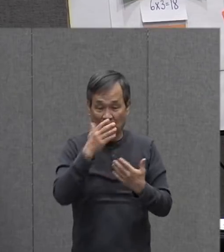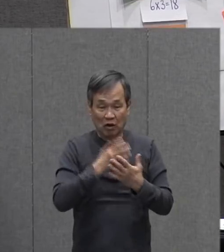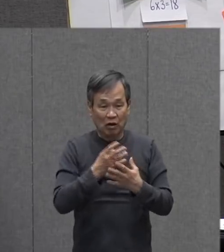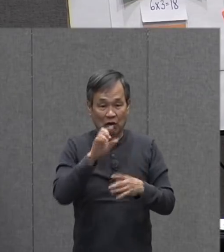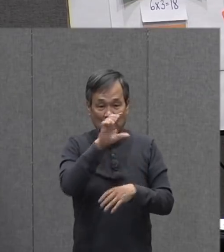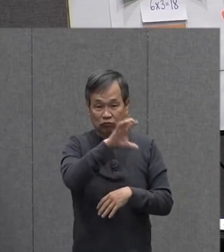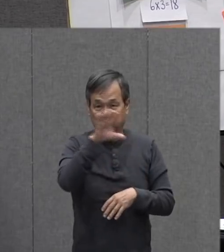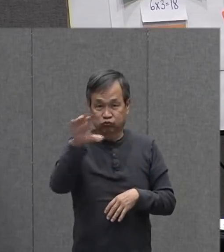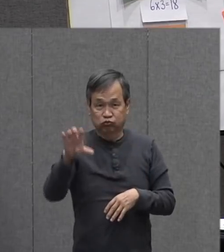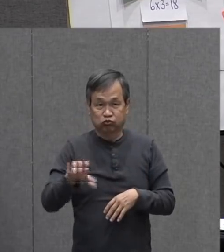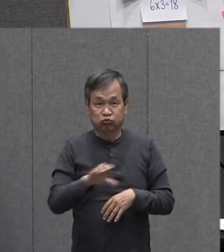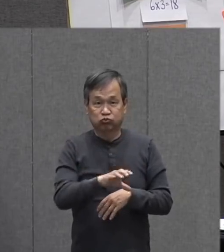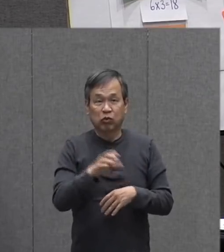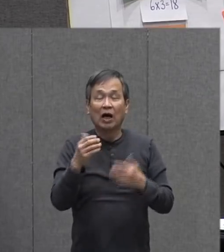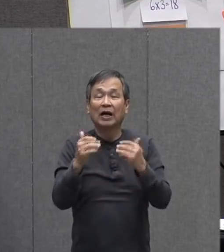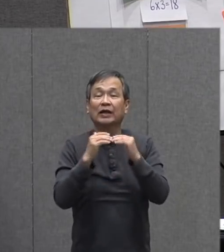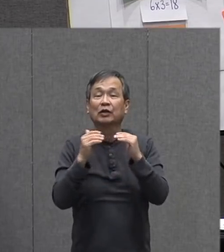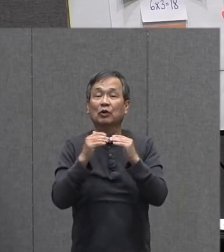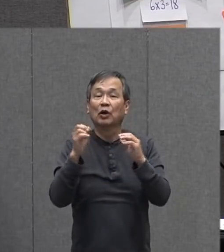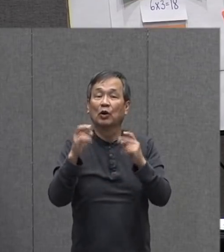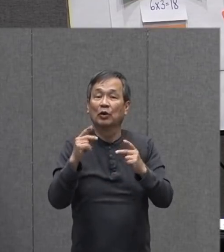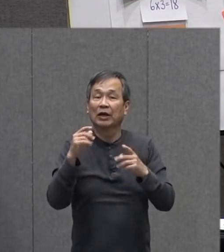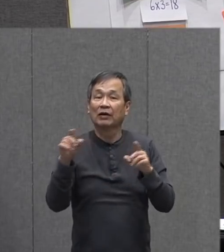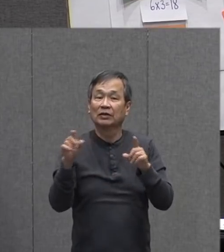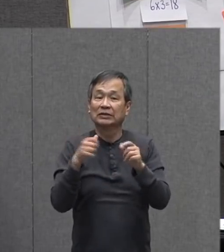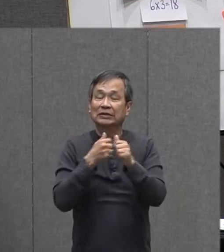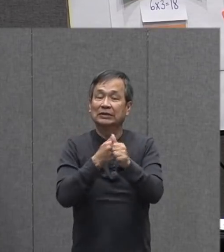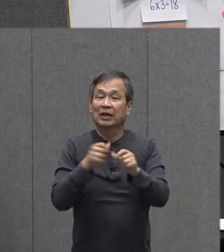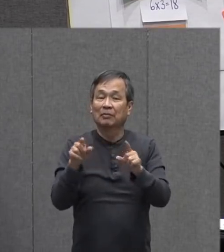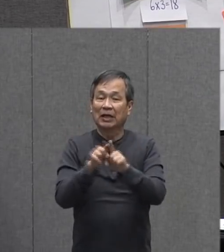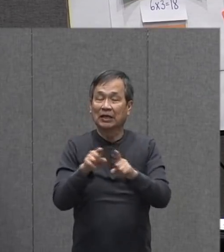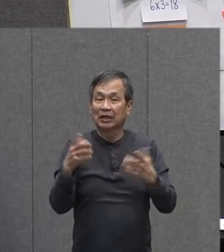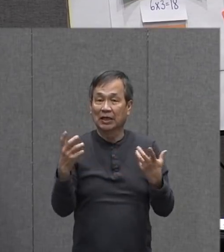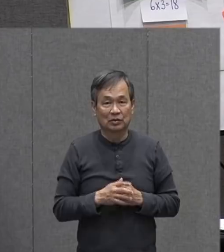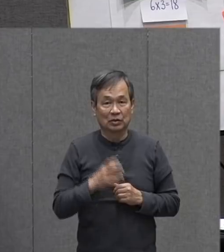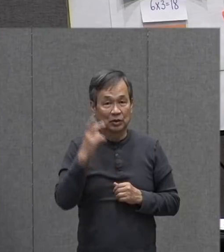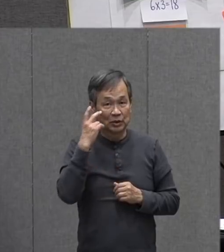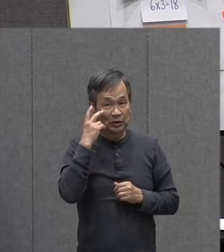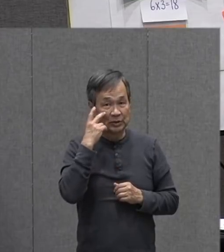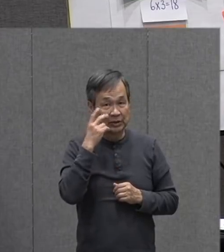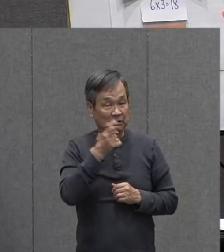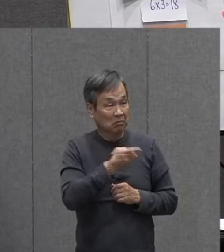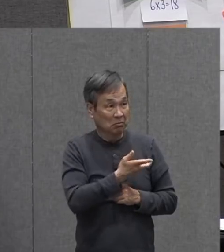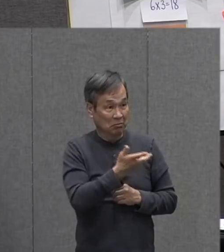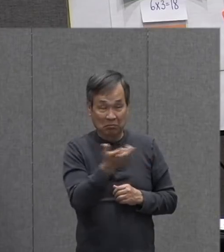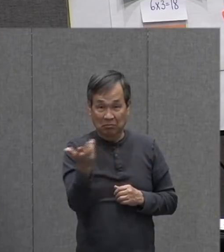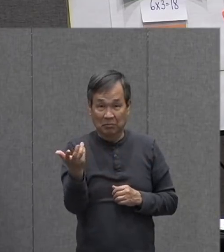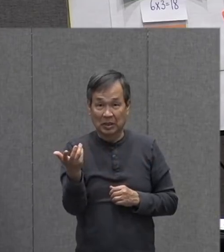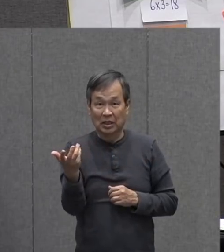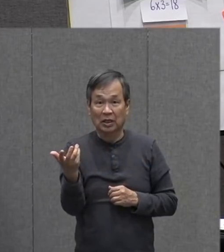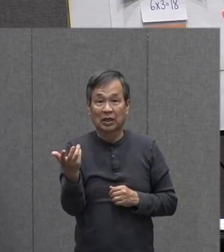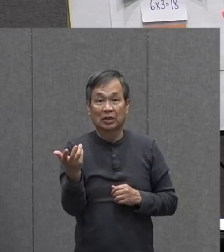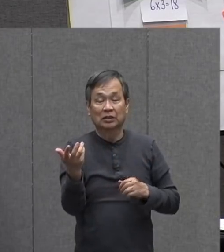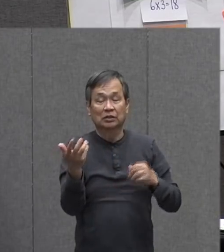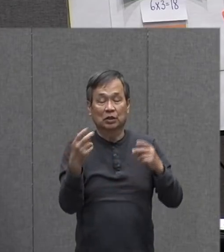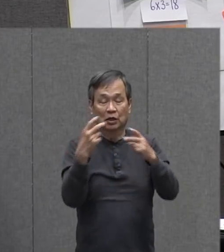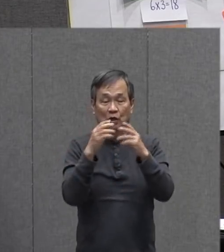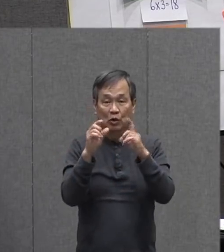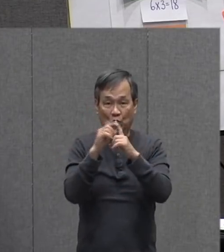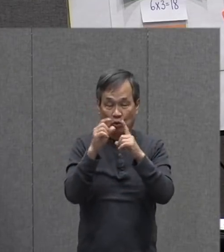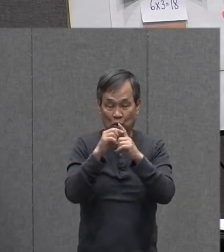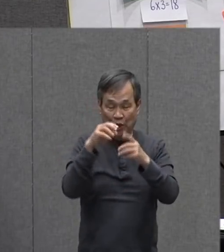my tape is all stuck together, would be about bags of soda. If